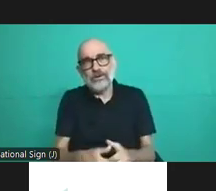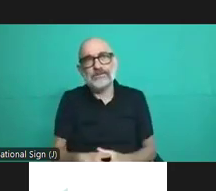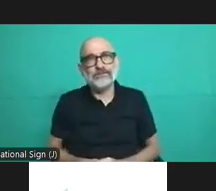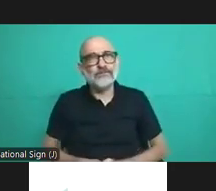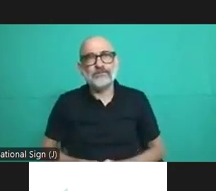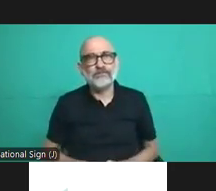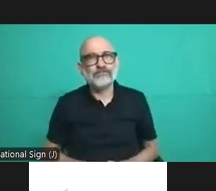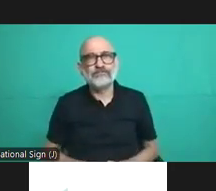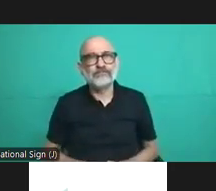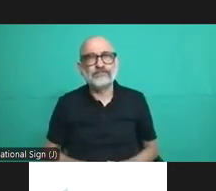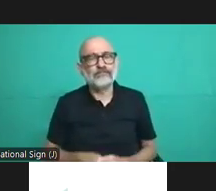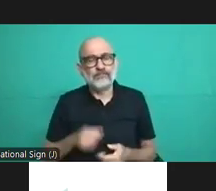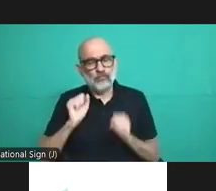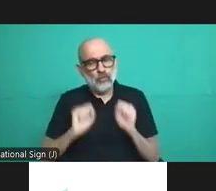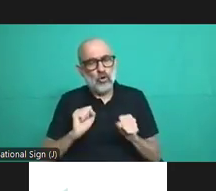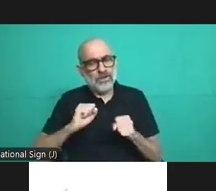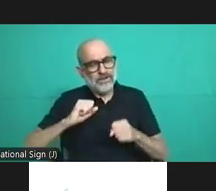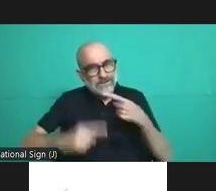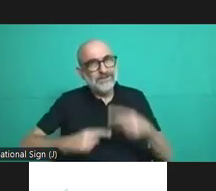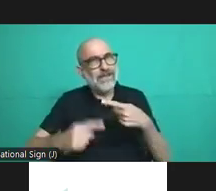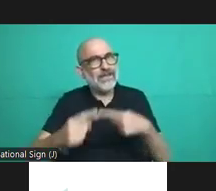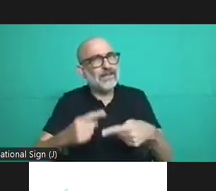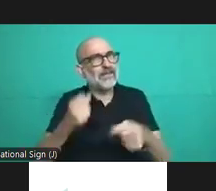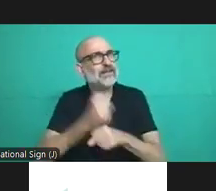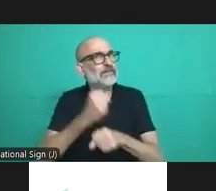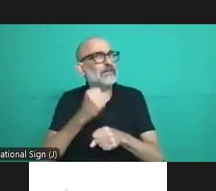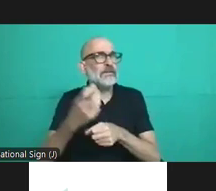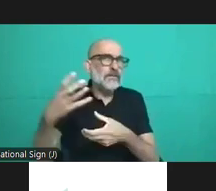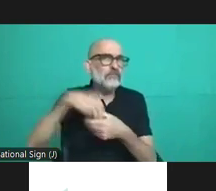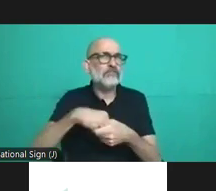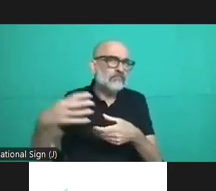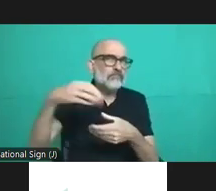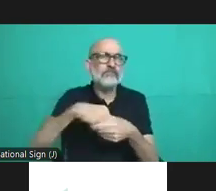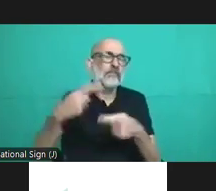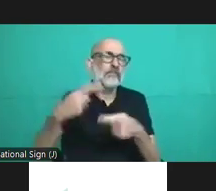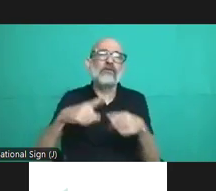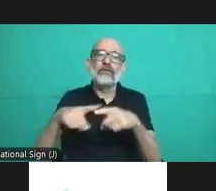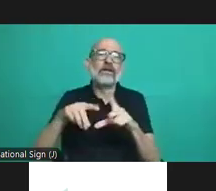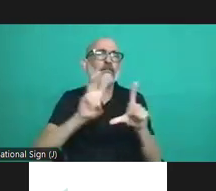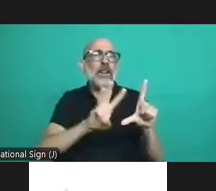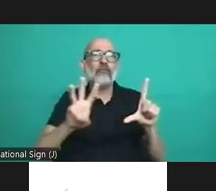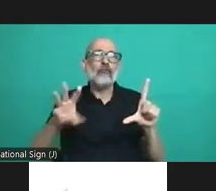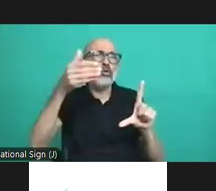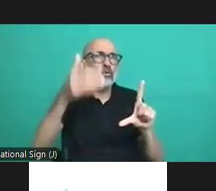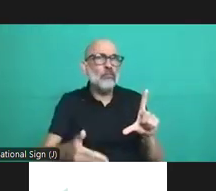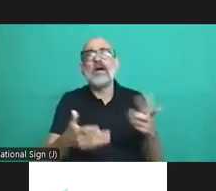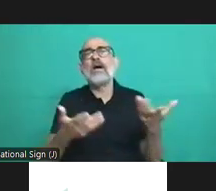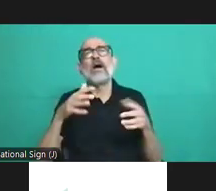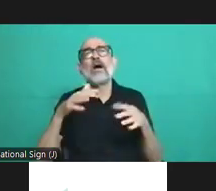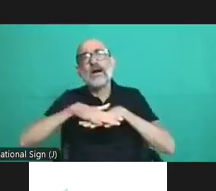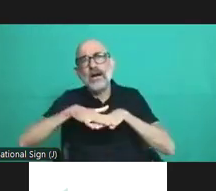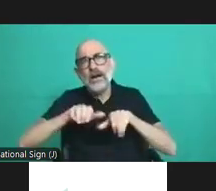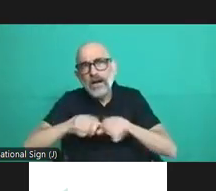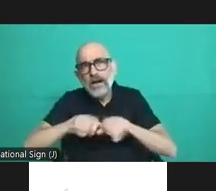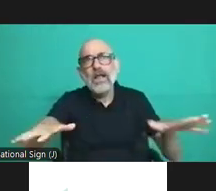different platforms and networks, such as the Economic and Health Dialogue of the American, as well as